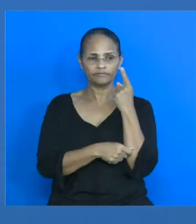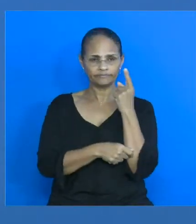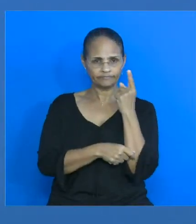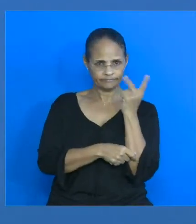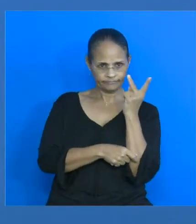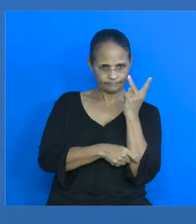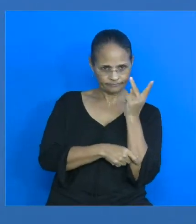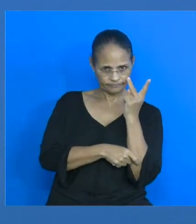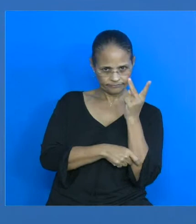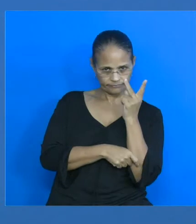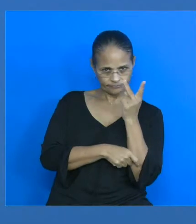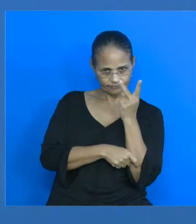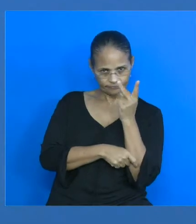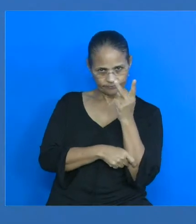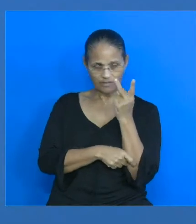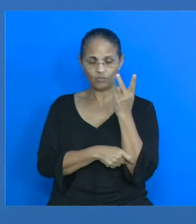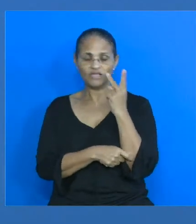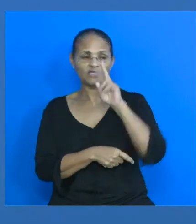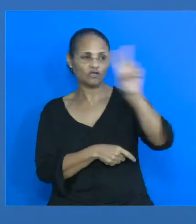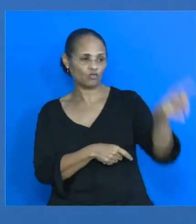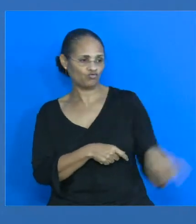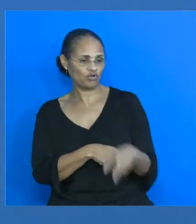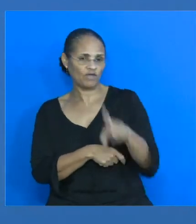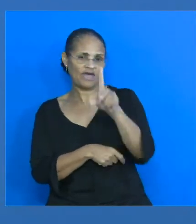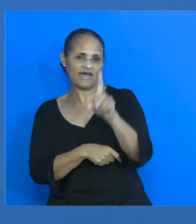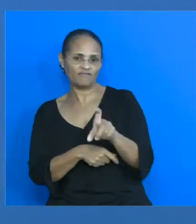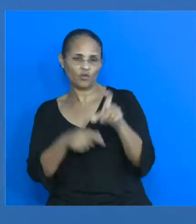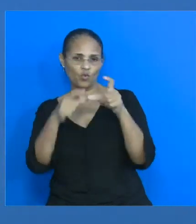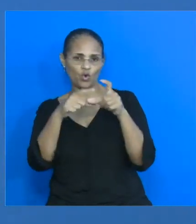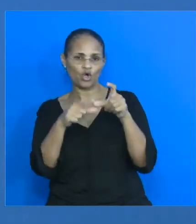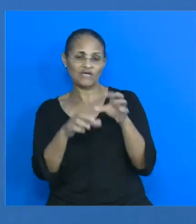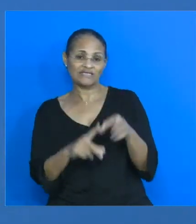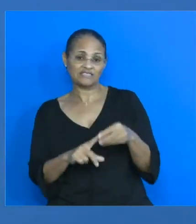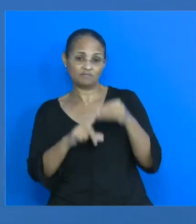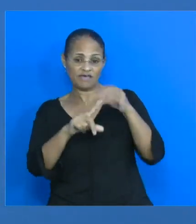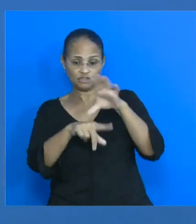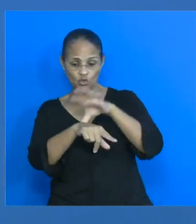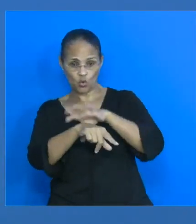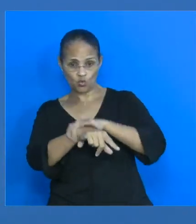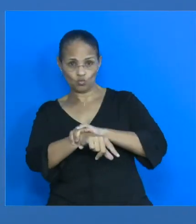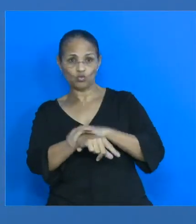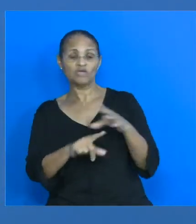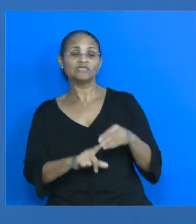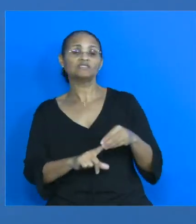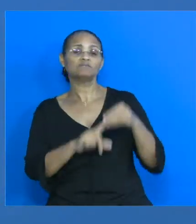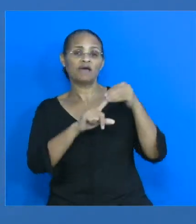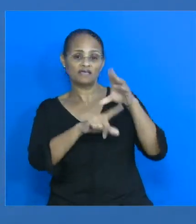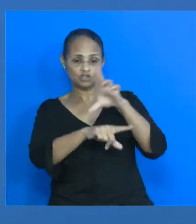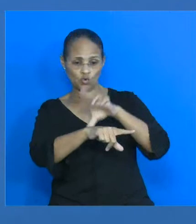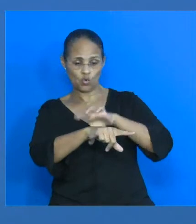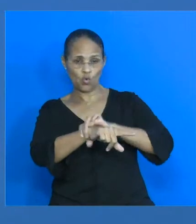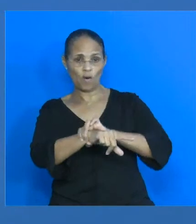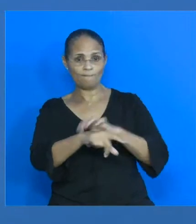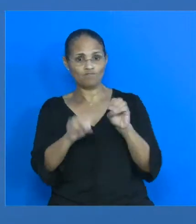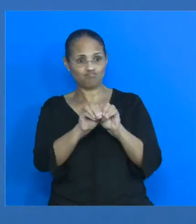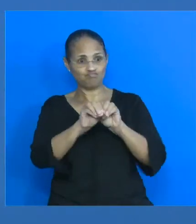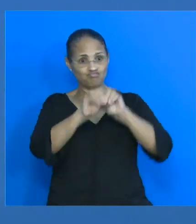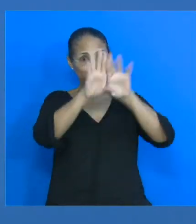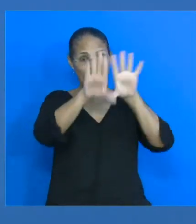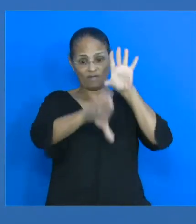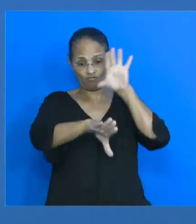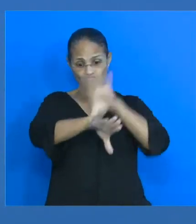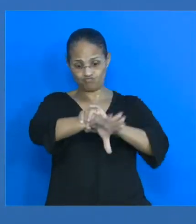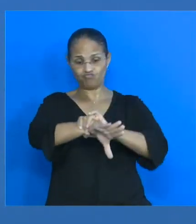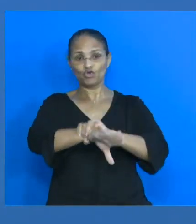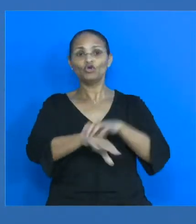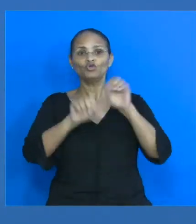people who have returned from travel have to wear special wristbands, not quarantine braces. I'm talking about special visual, bright wristbands that people